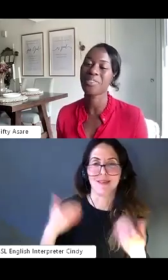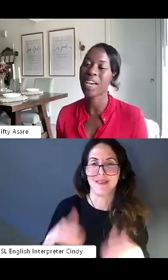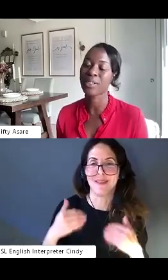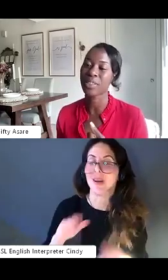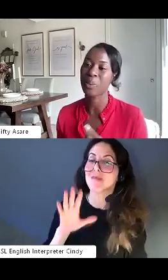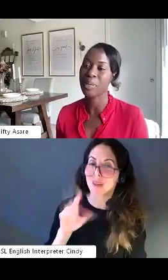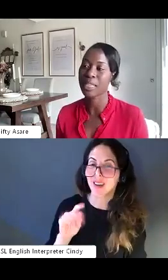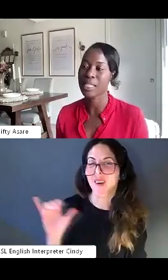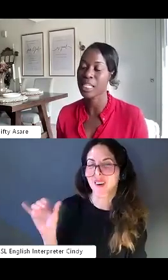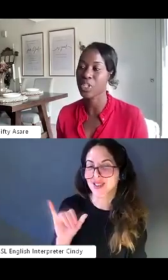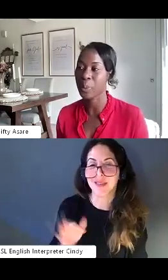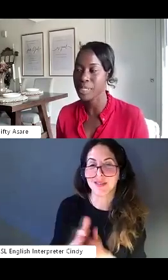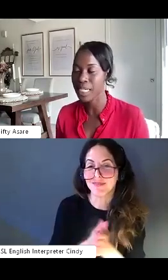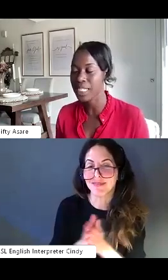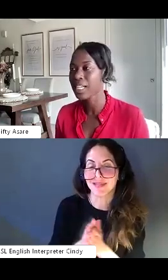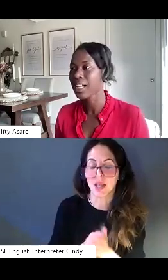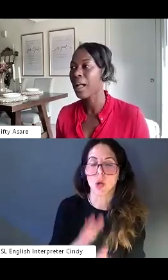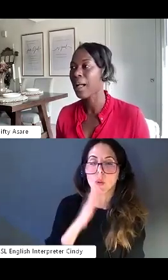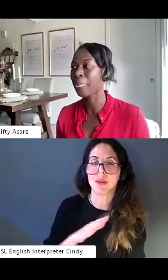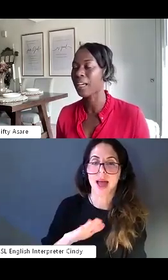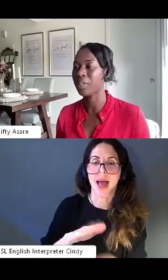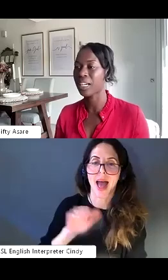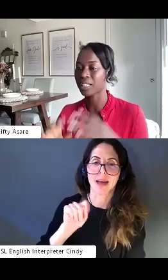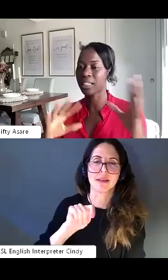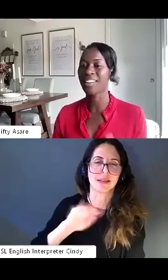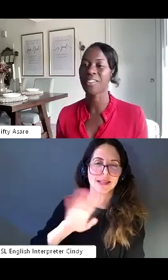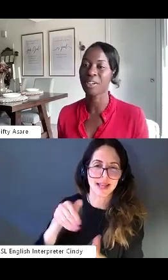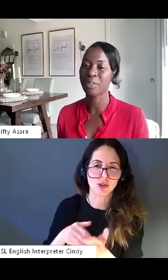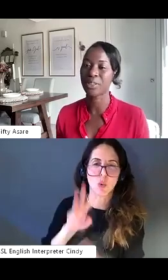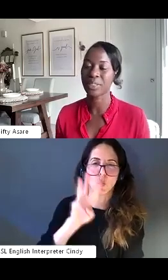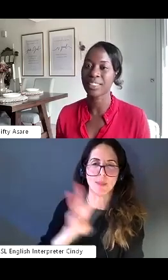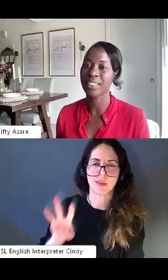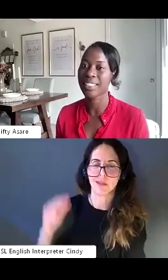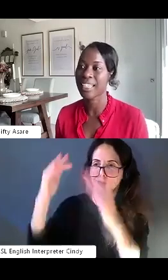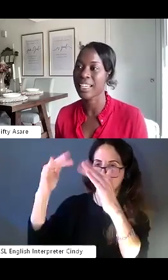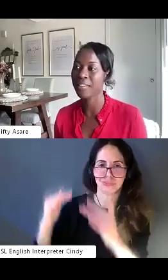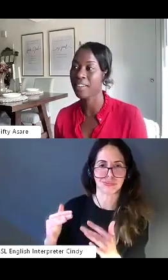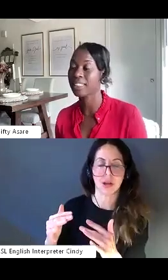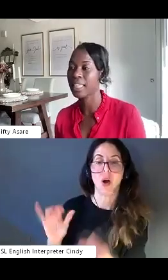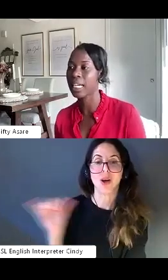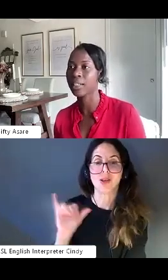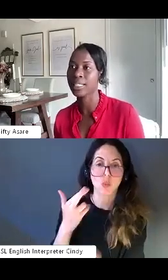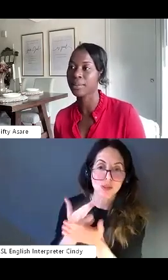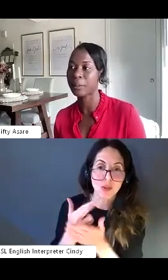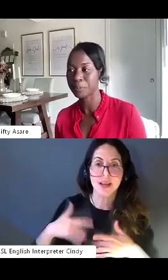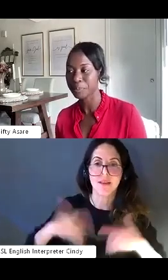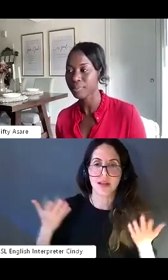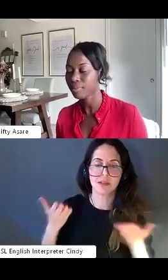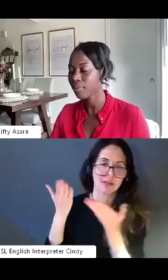can be found on the Women at the Center website. And we kind of link all of our resources and events there as well.